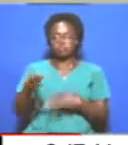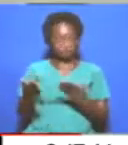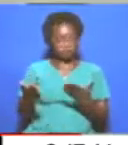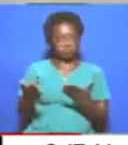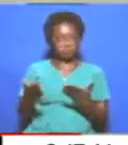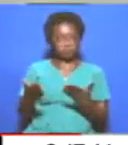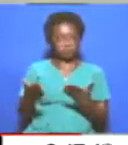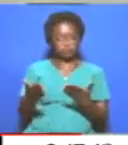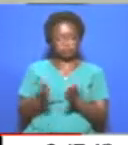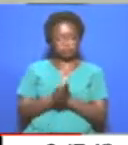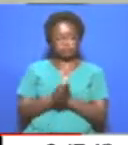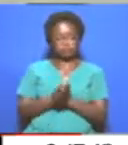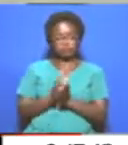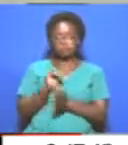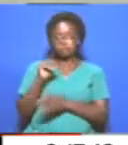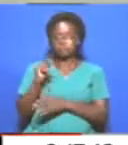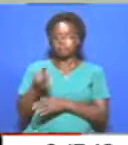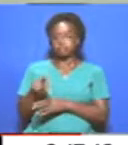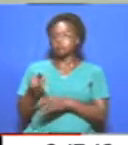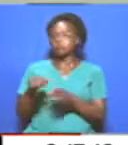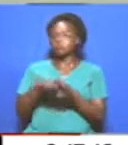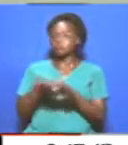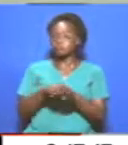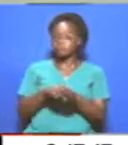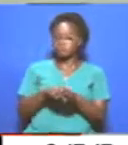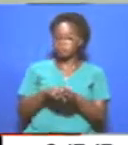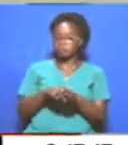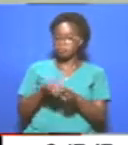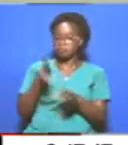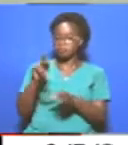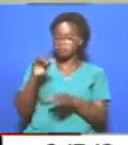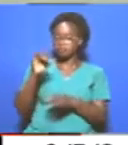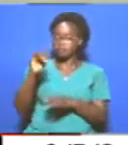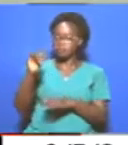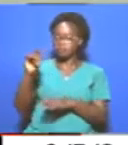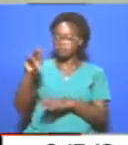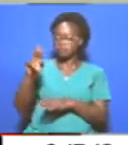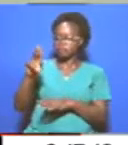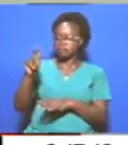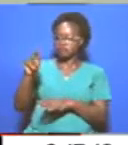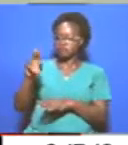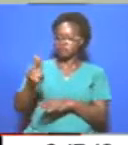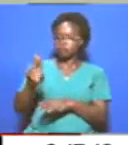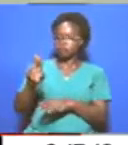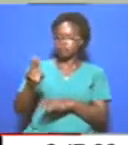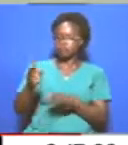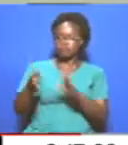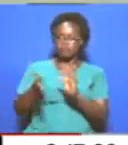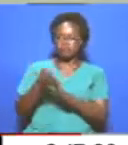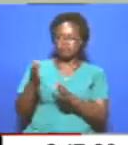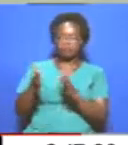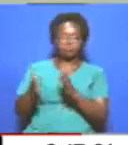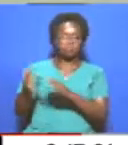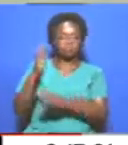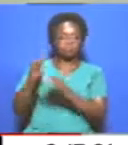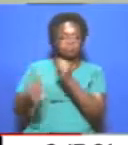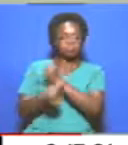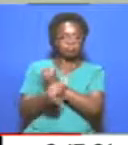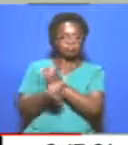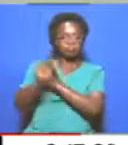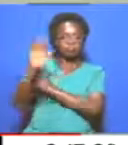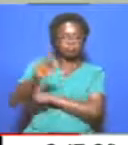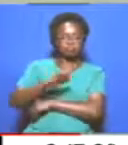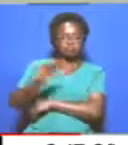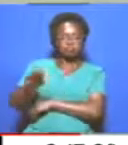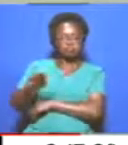Kitutu Masaba member Shadrack Mose, say the expressway, still under construction, is a security threat to Parliament. He said